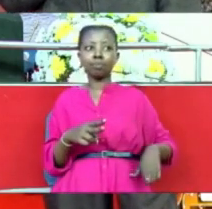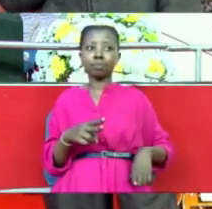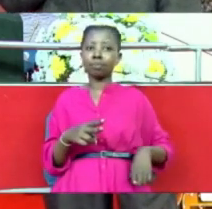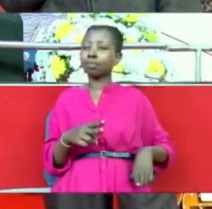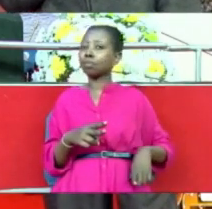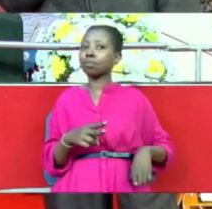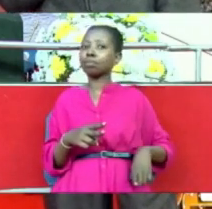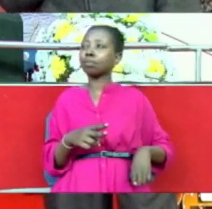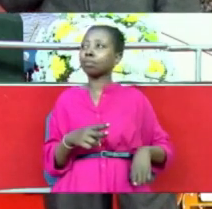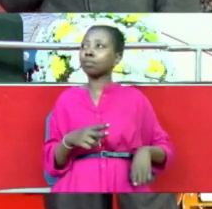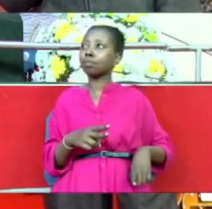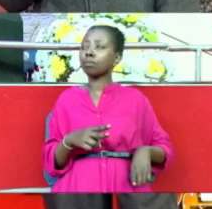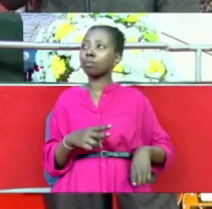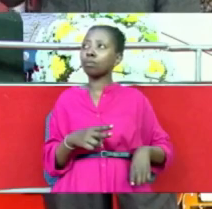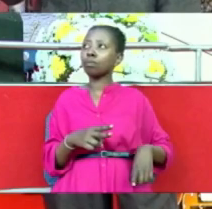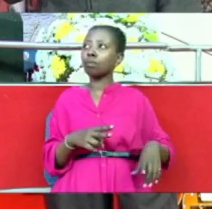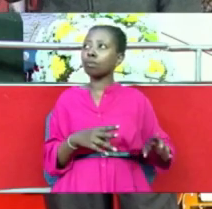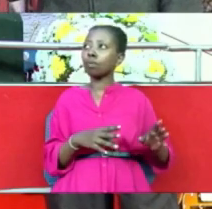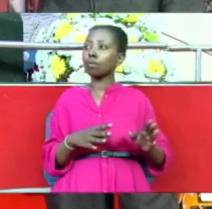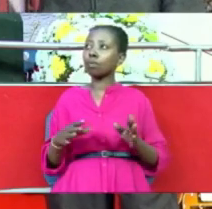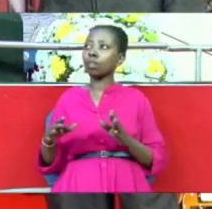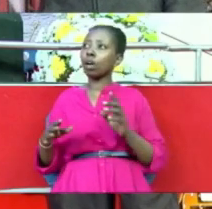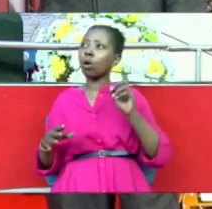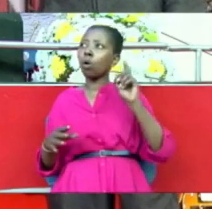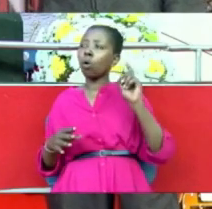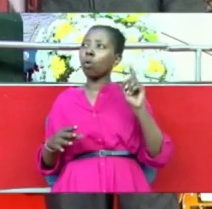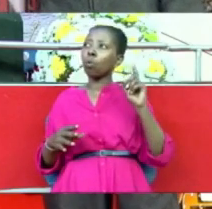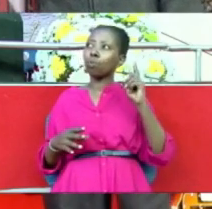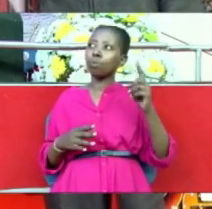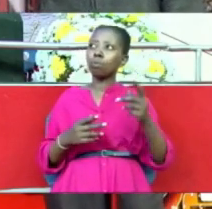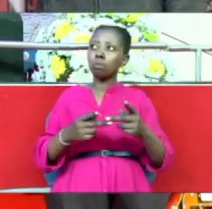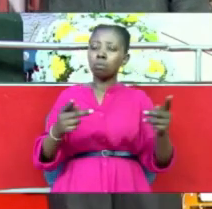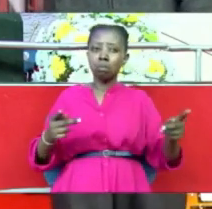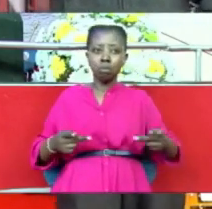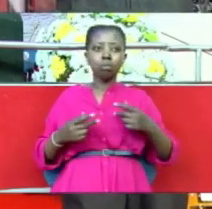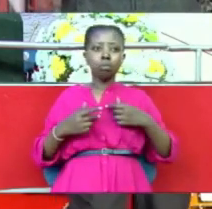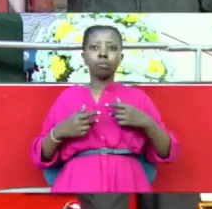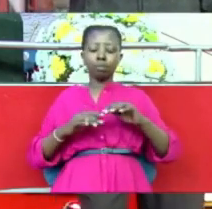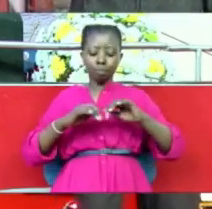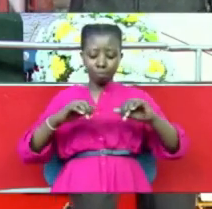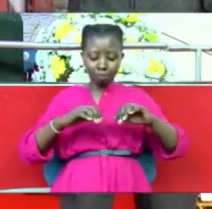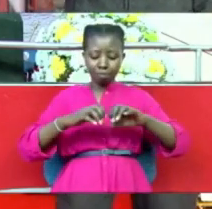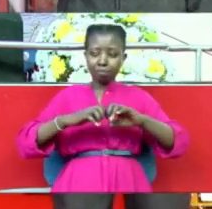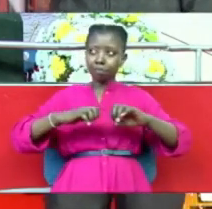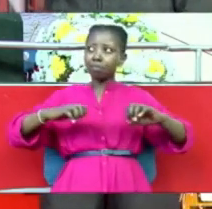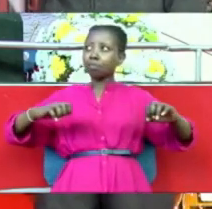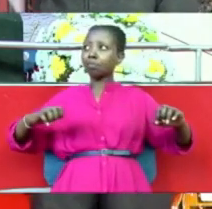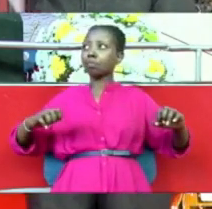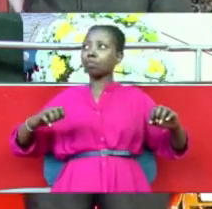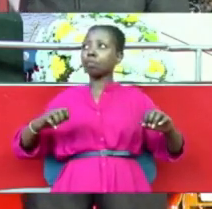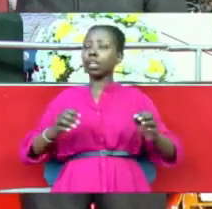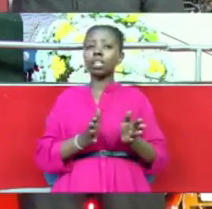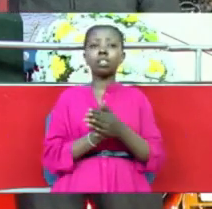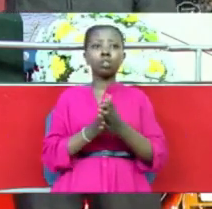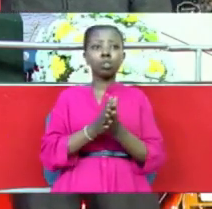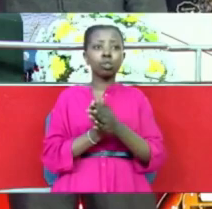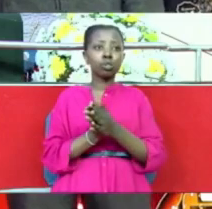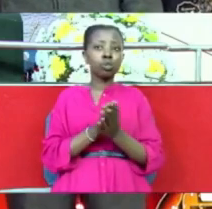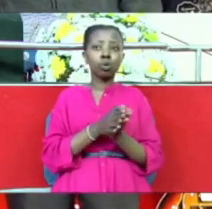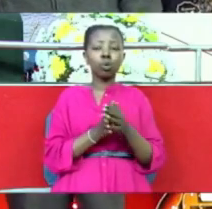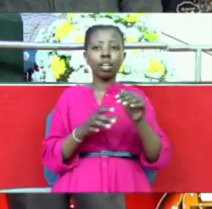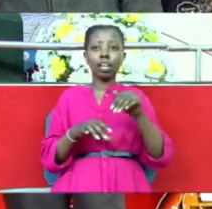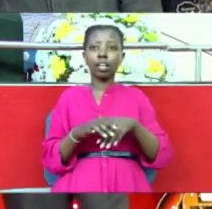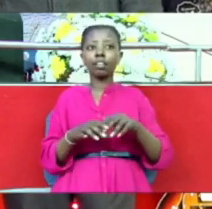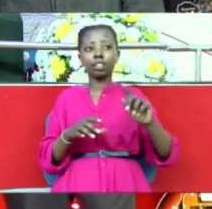You see, one of the places that I find enlargement, mahali ambapo napata kuongezewa, is a story found in Genesis 26. Ni